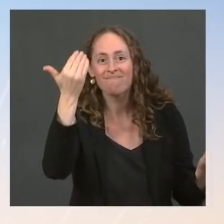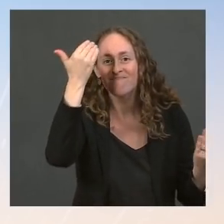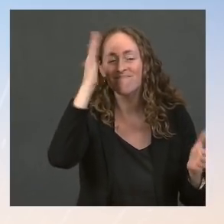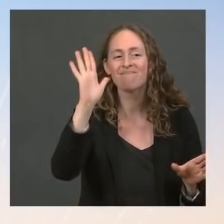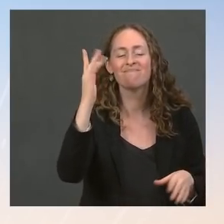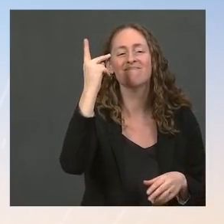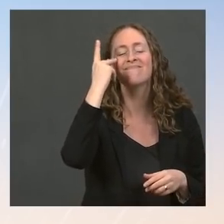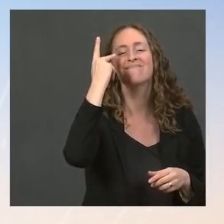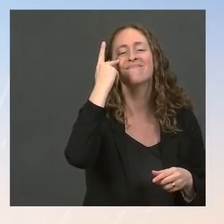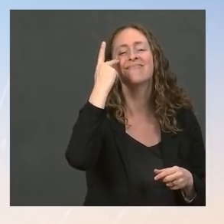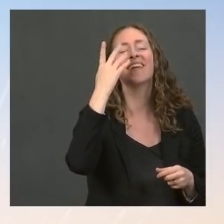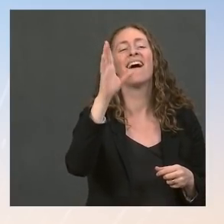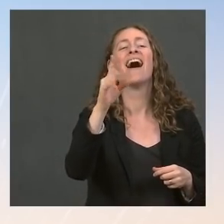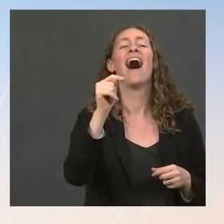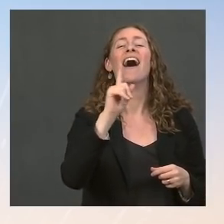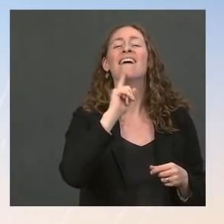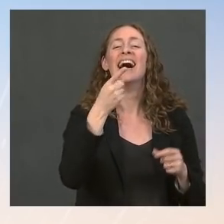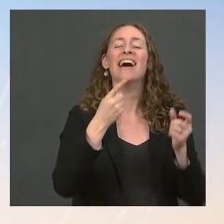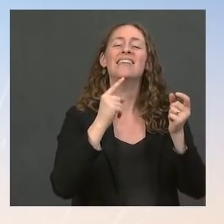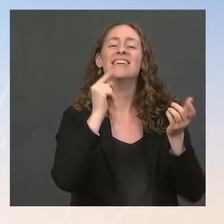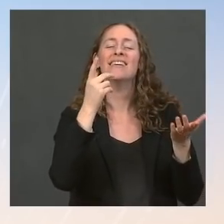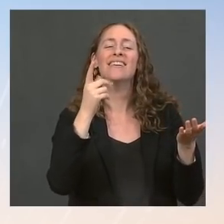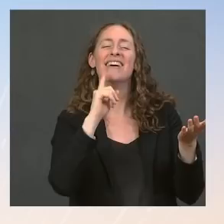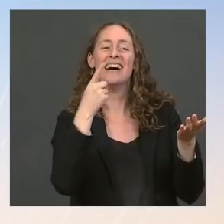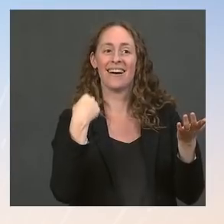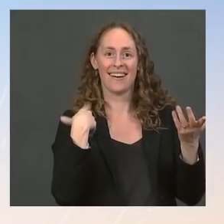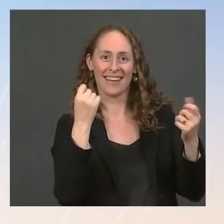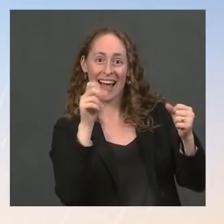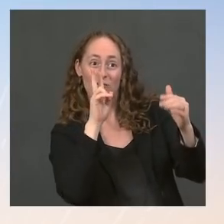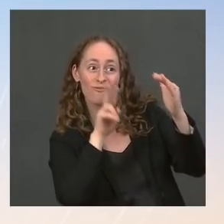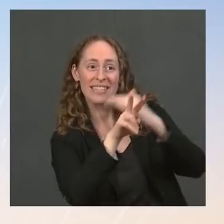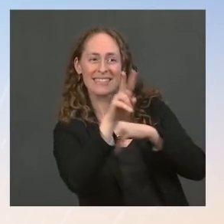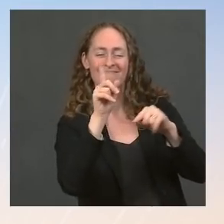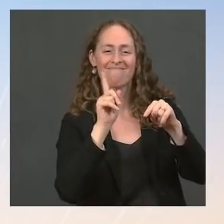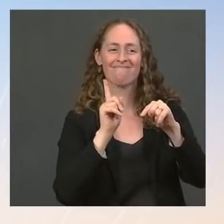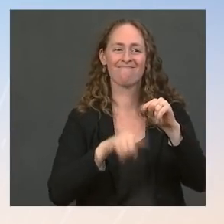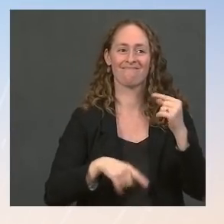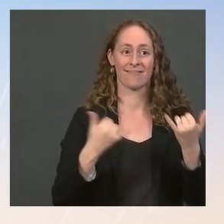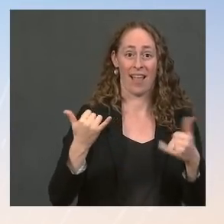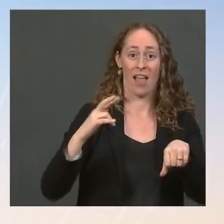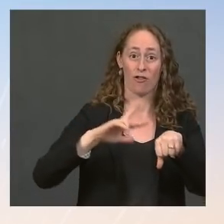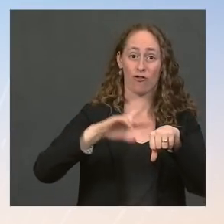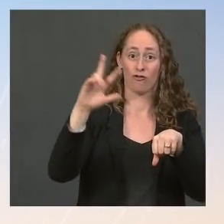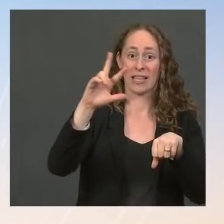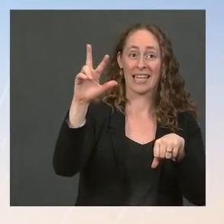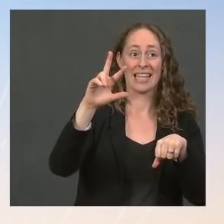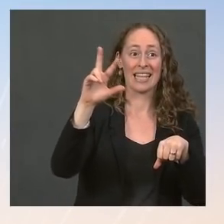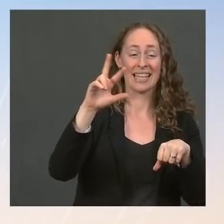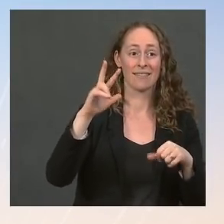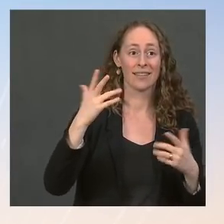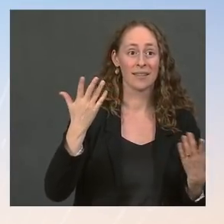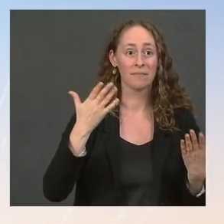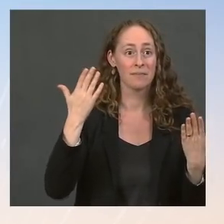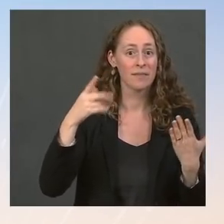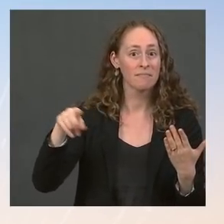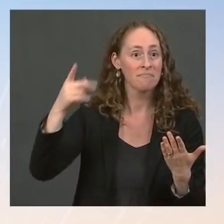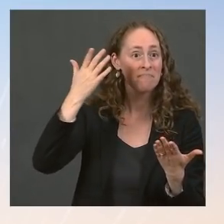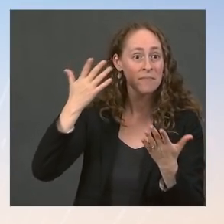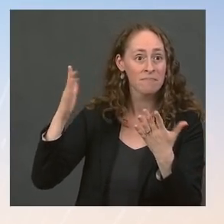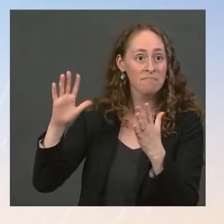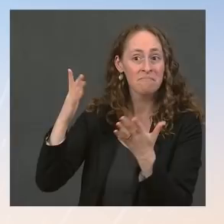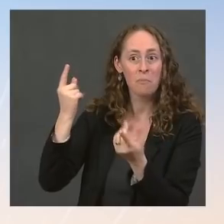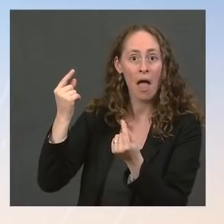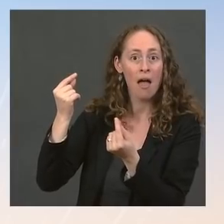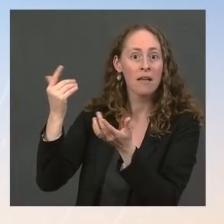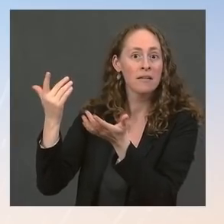seriousness, Catherine, we're not in a position. I said before it was 2:46. It's 3:00 now. Expect our team, the president, just to give you an update, is going to